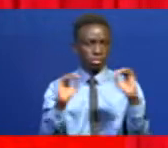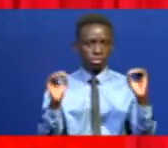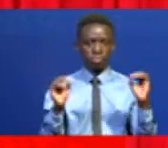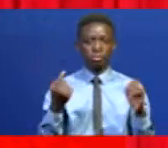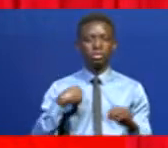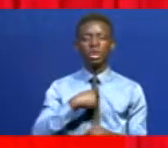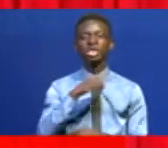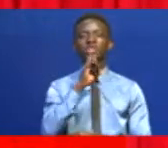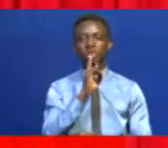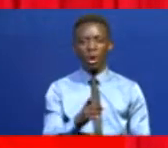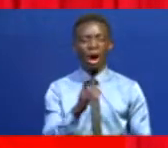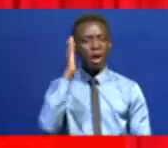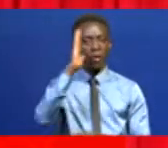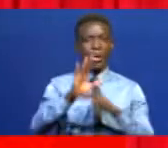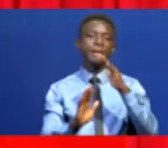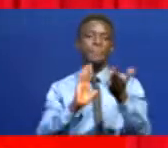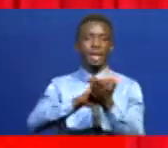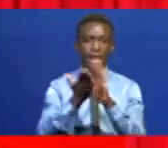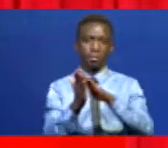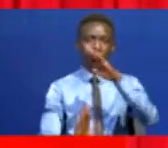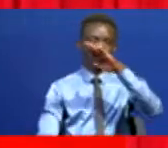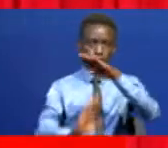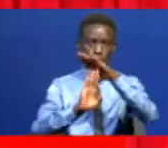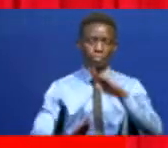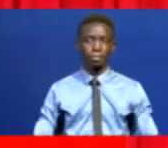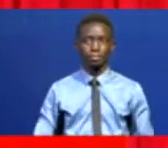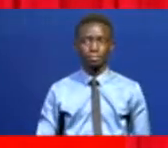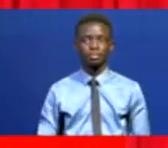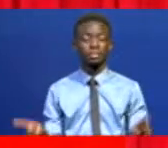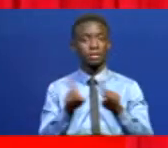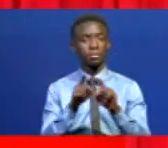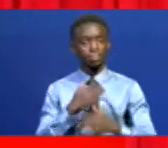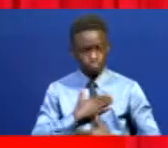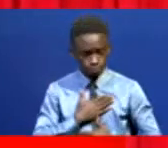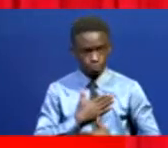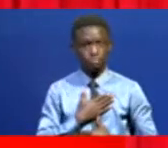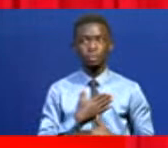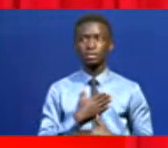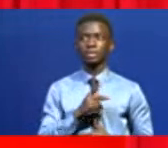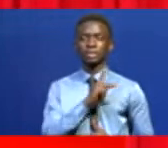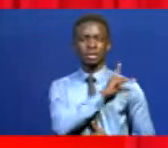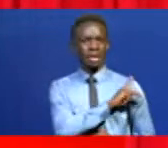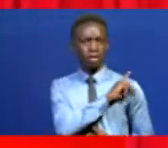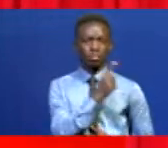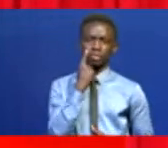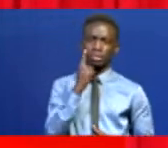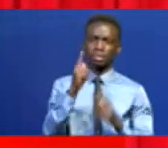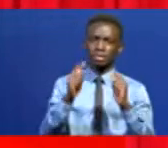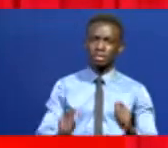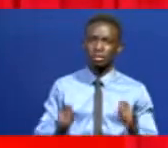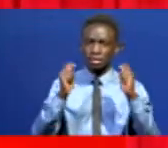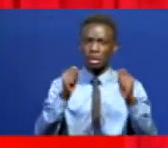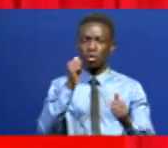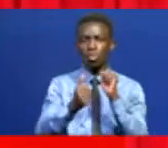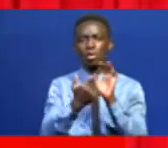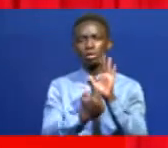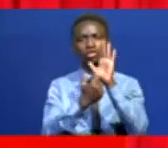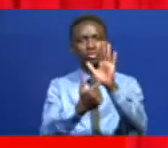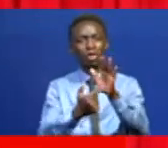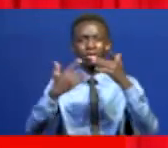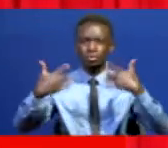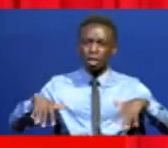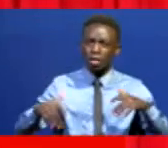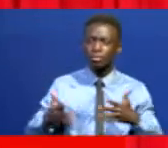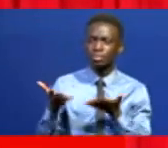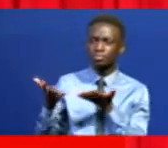that they will be able to emerge top. Your Excellency, the kind of talent which has been showcased here has